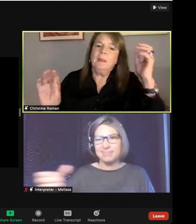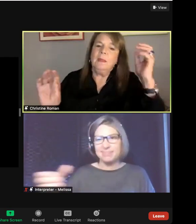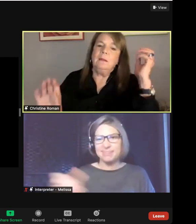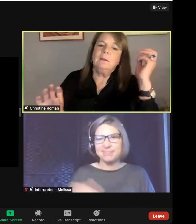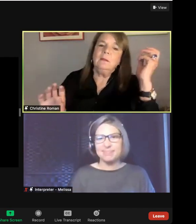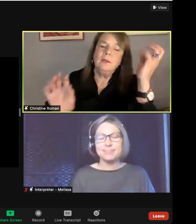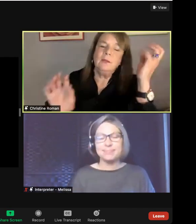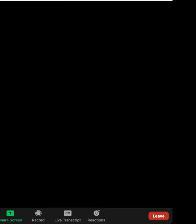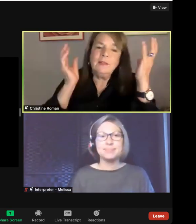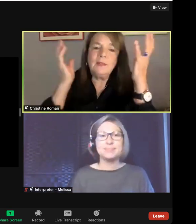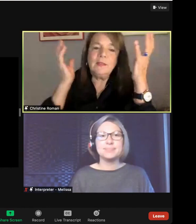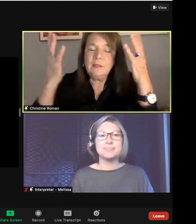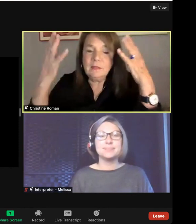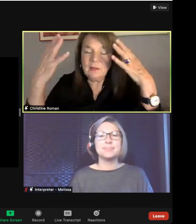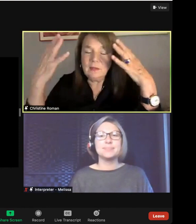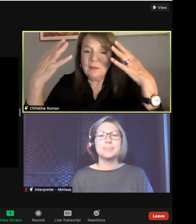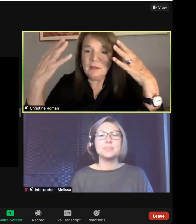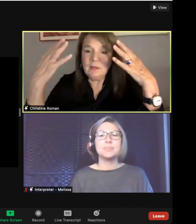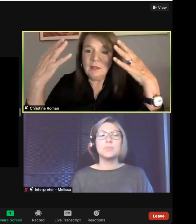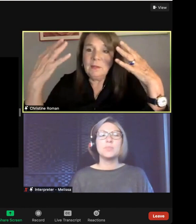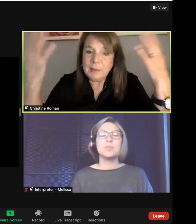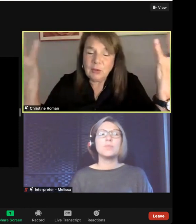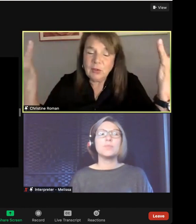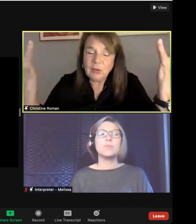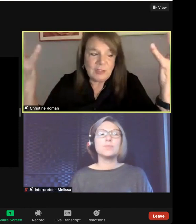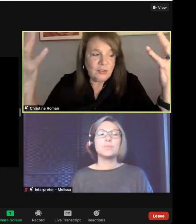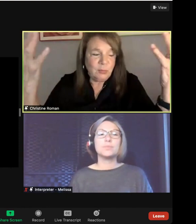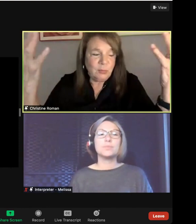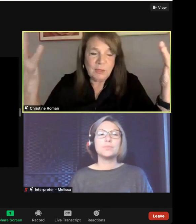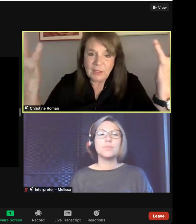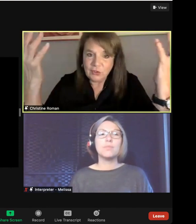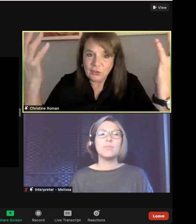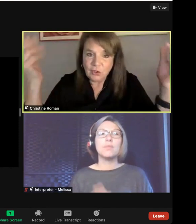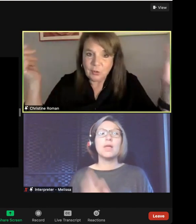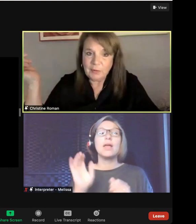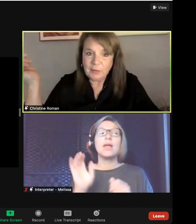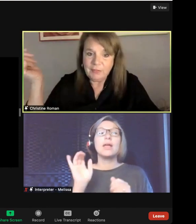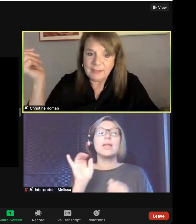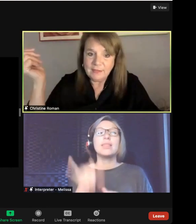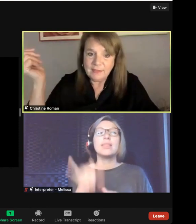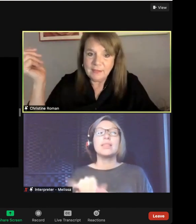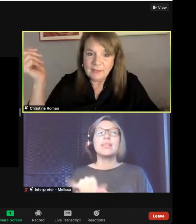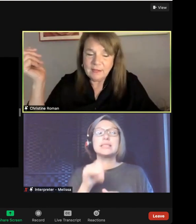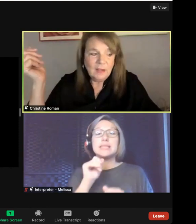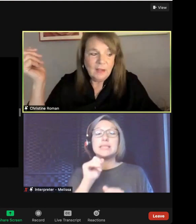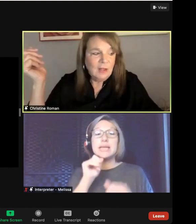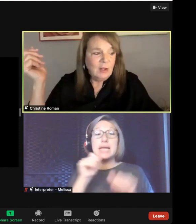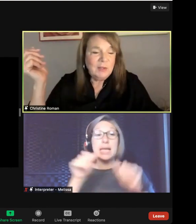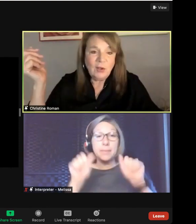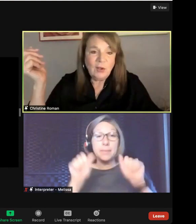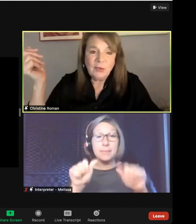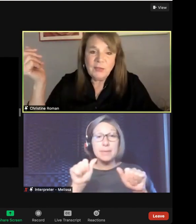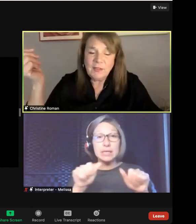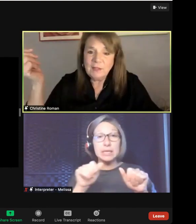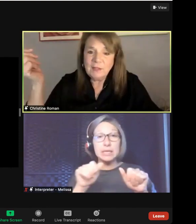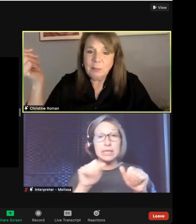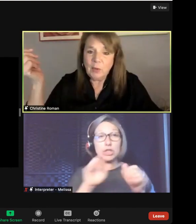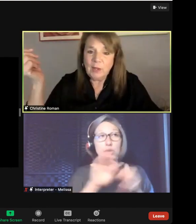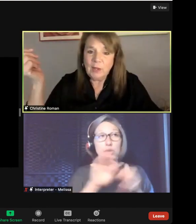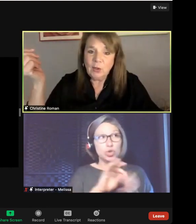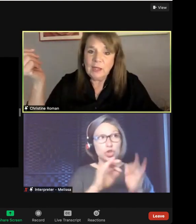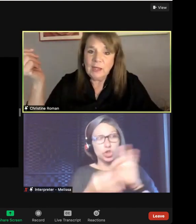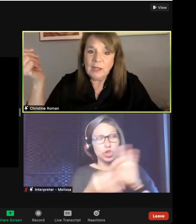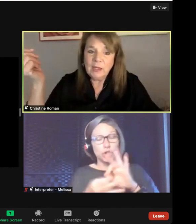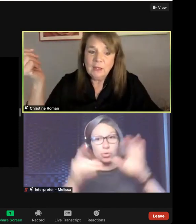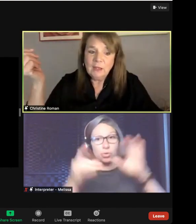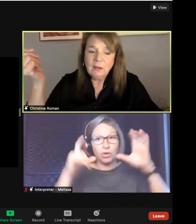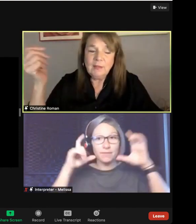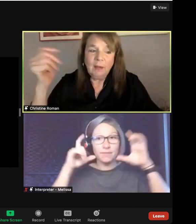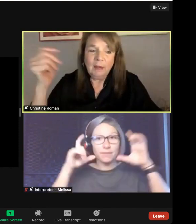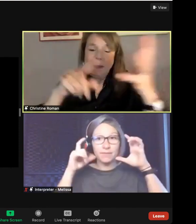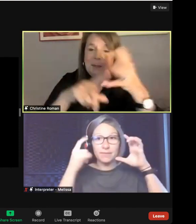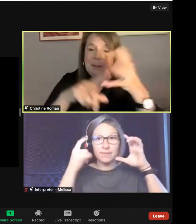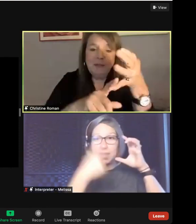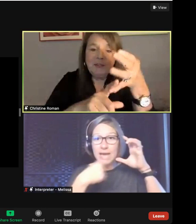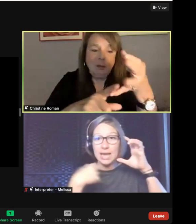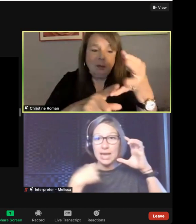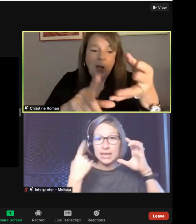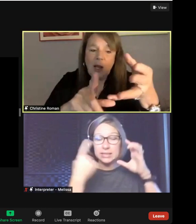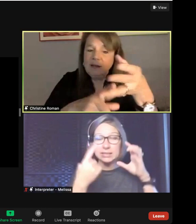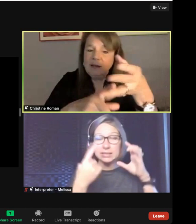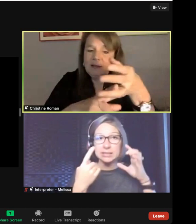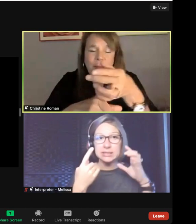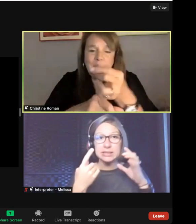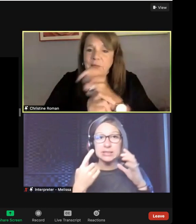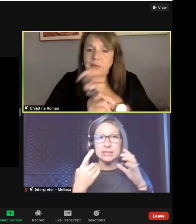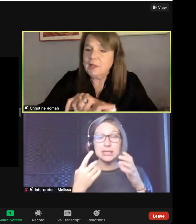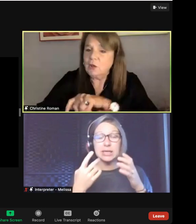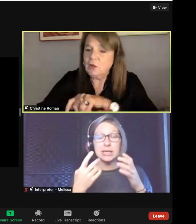So this inability to really interpret faces results in this boy looking, some people have